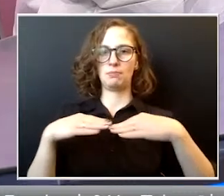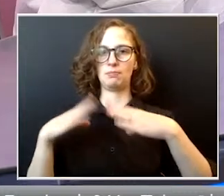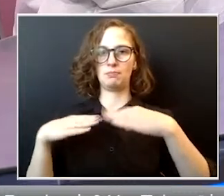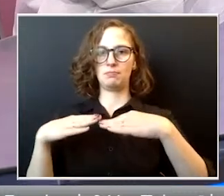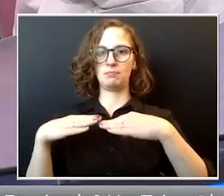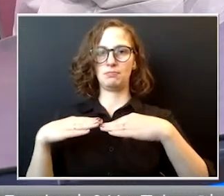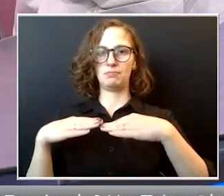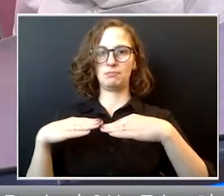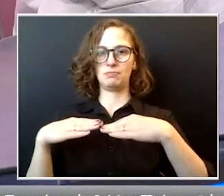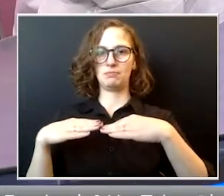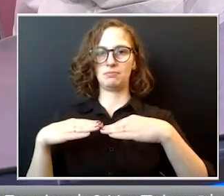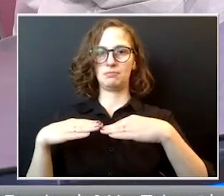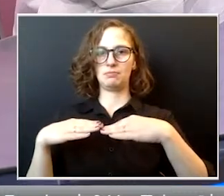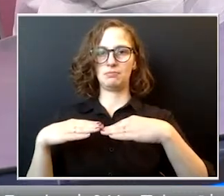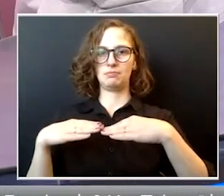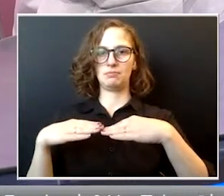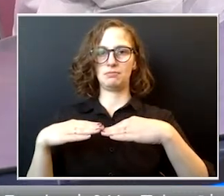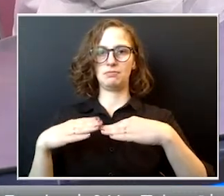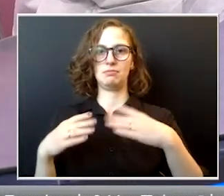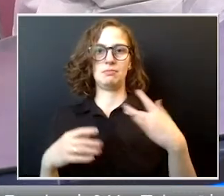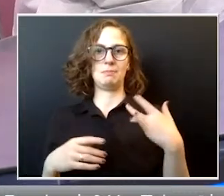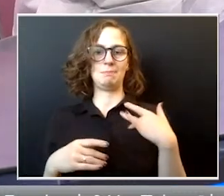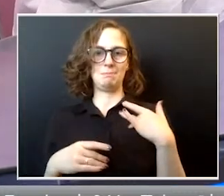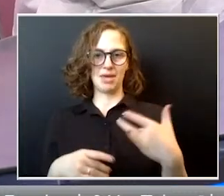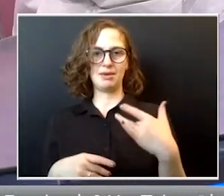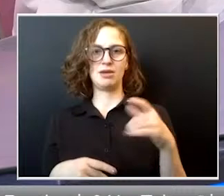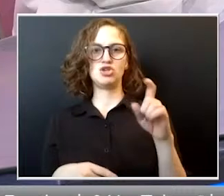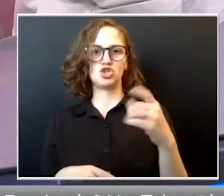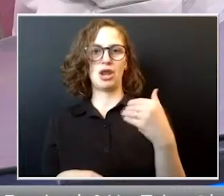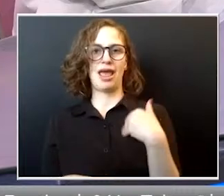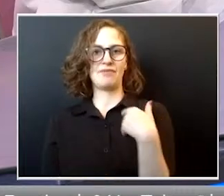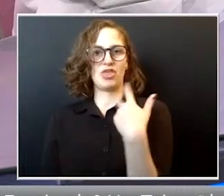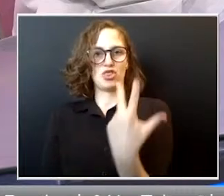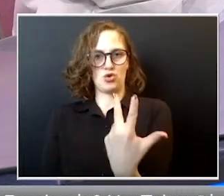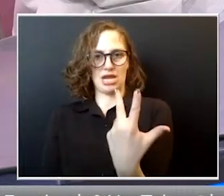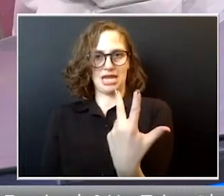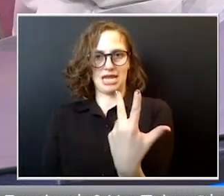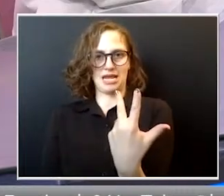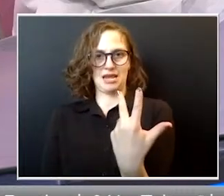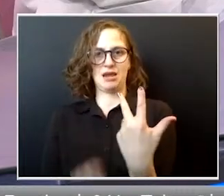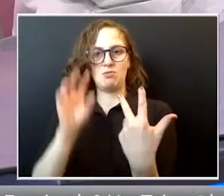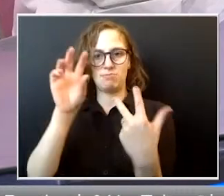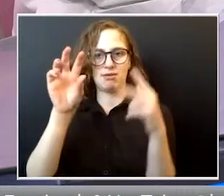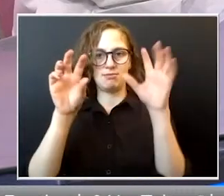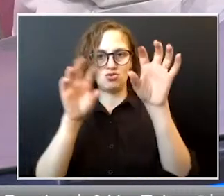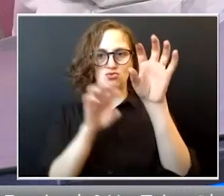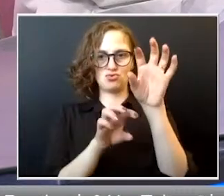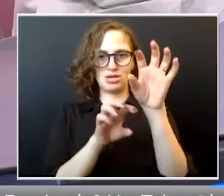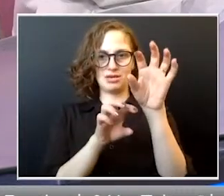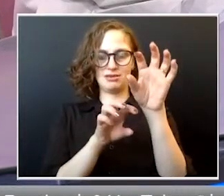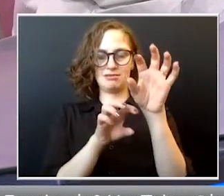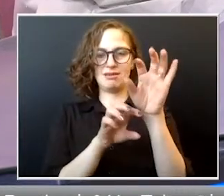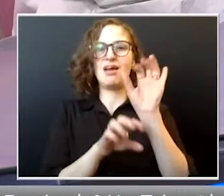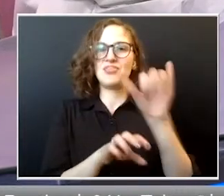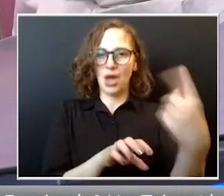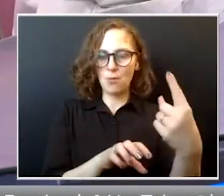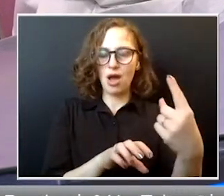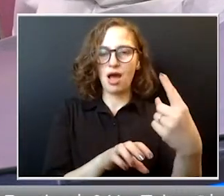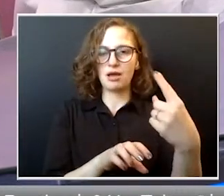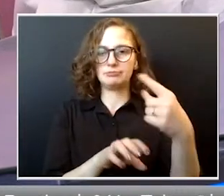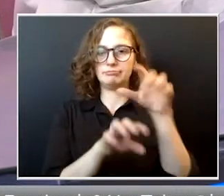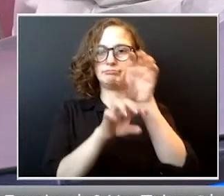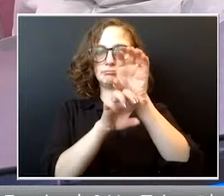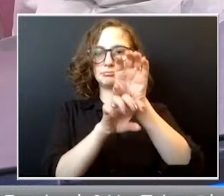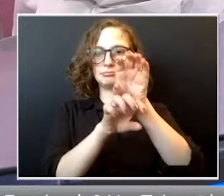1, 2, and then 3. This is 1, 2. Okay, so that's what Tori was talking about